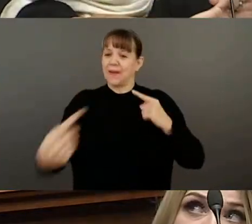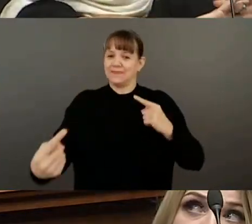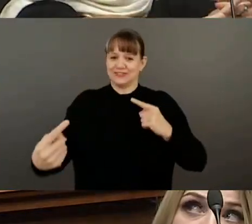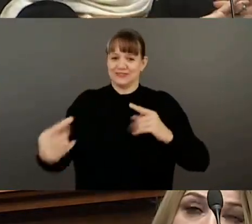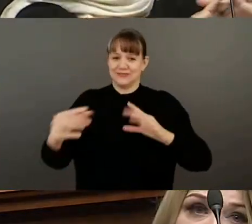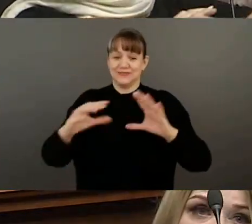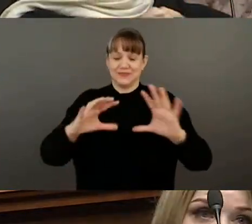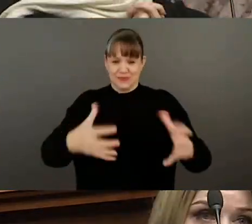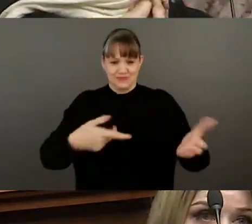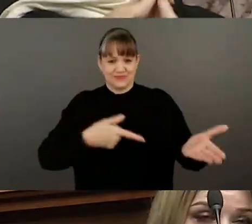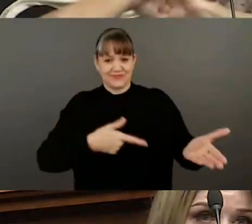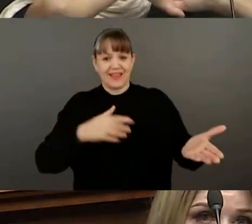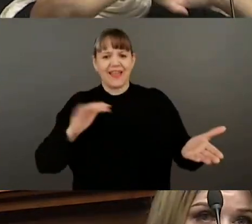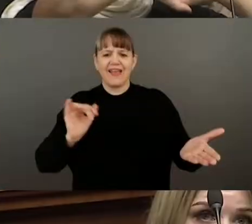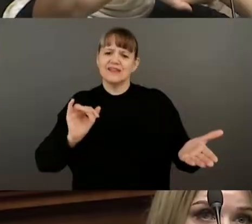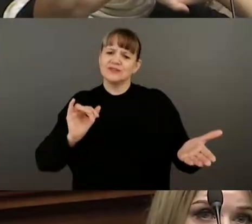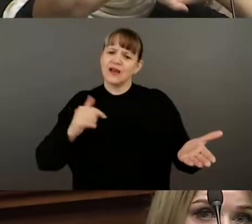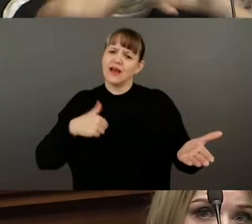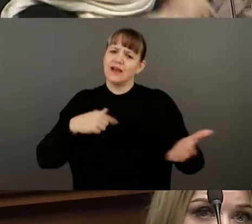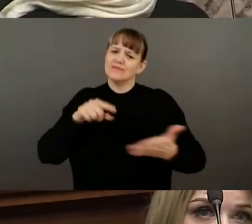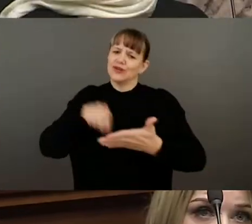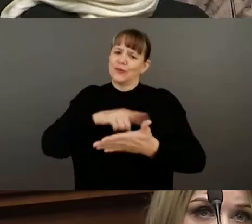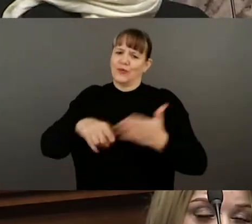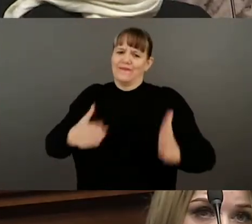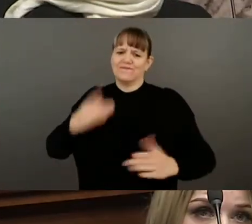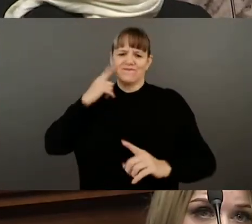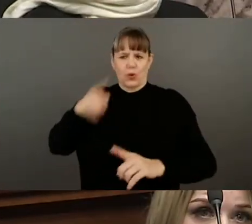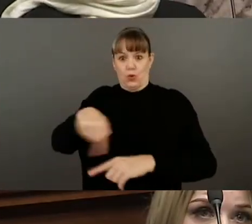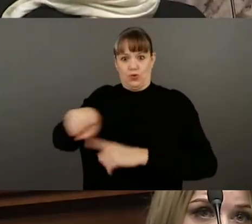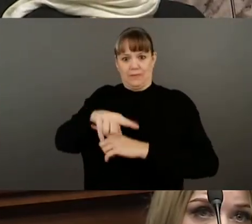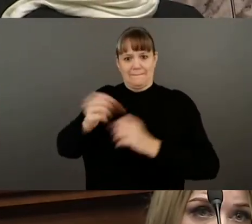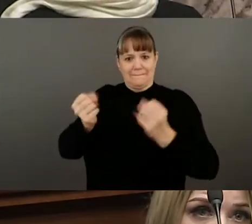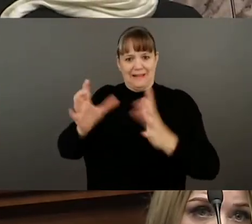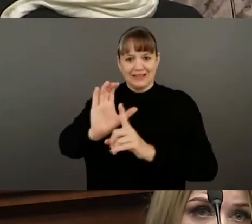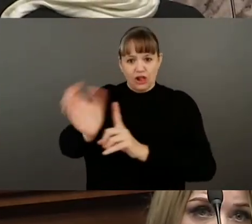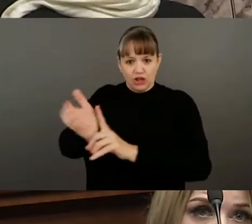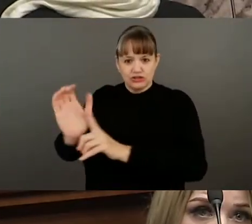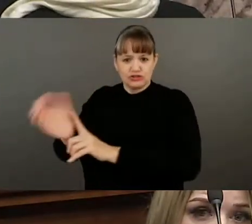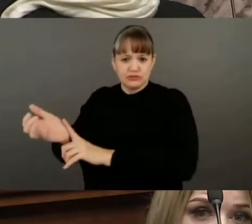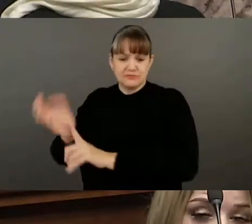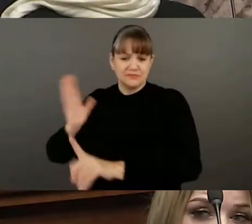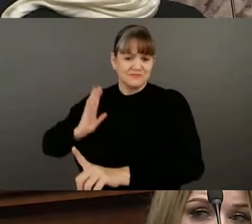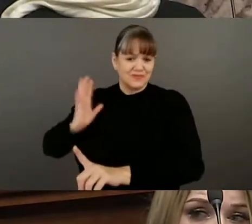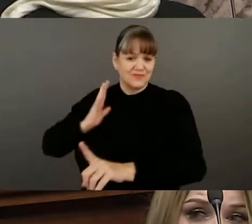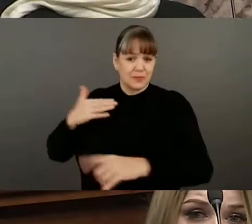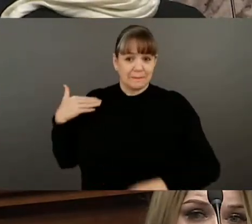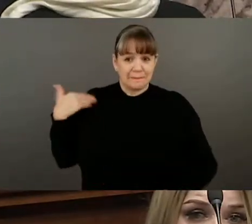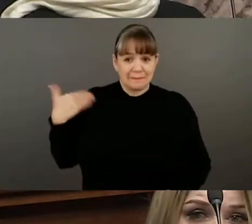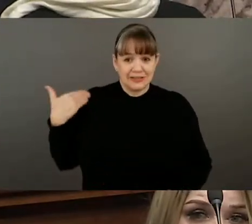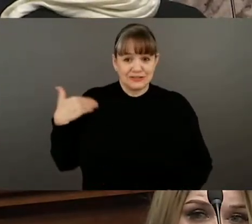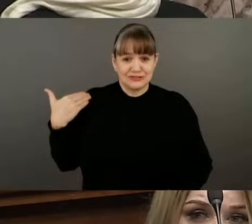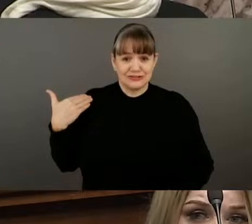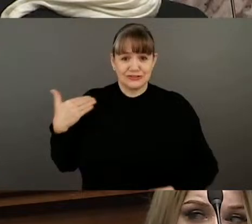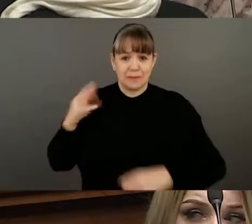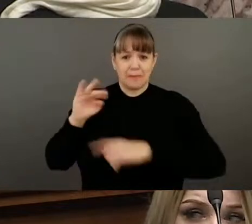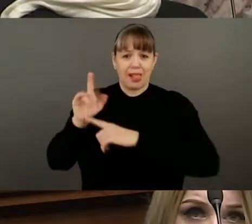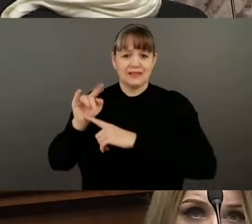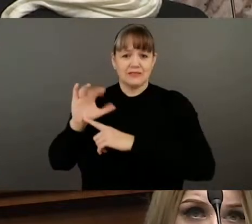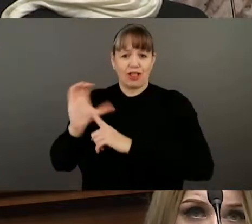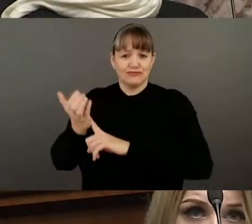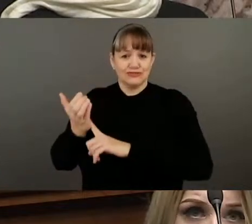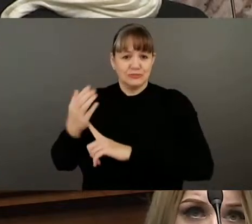multiculturalism, as a former multicultural minister, as a former intellectual minister who led trade delegation to visit